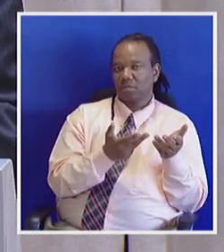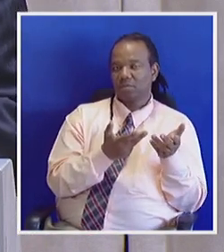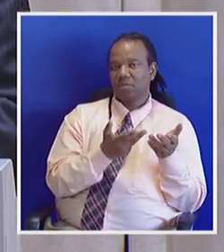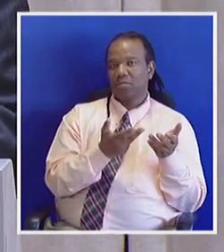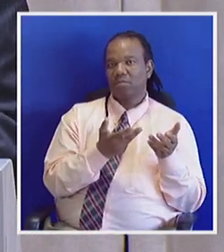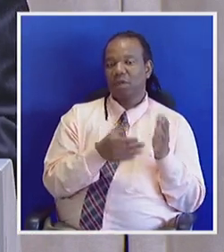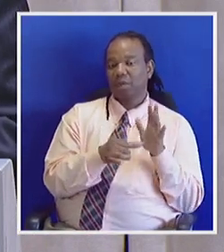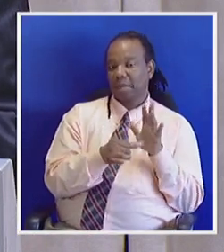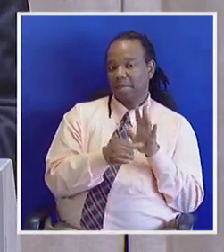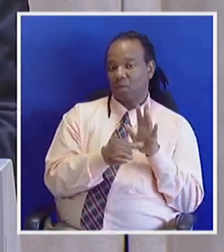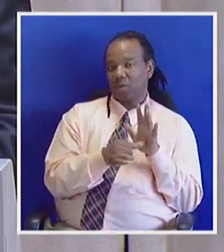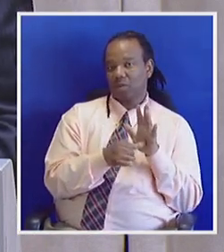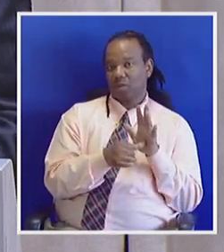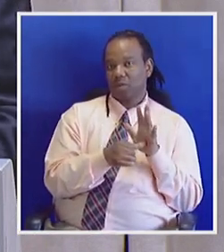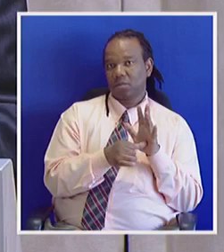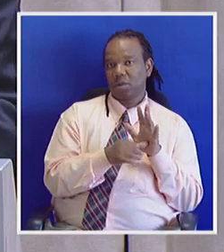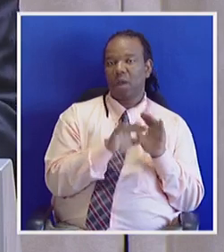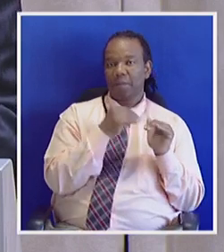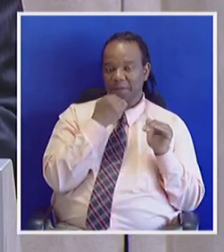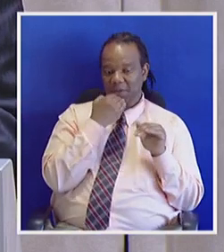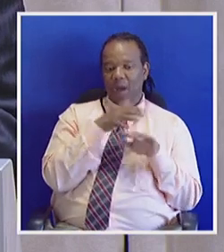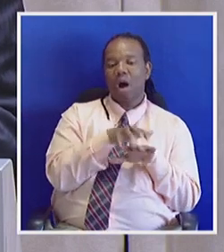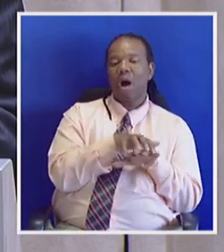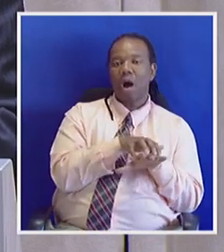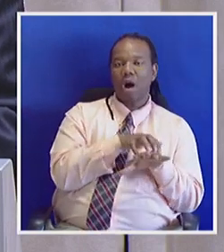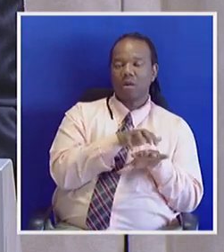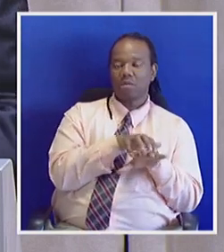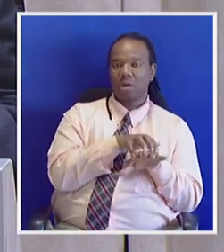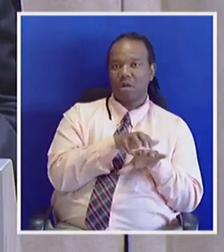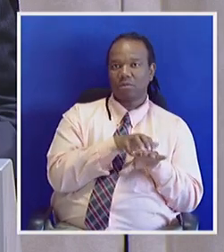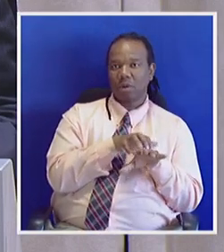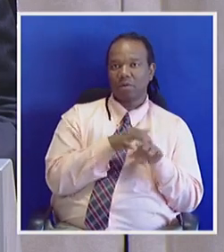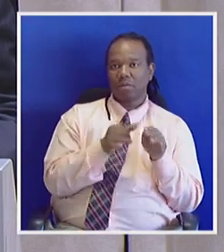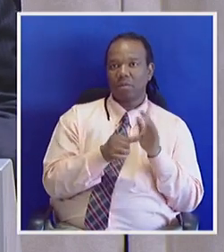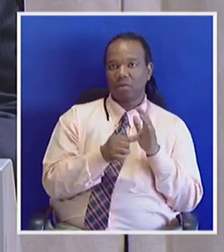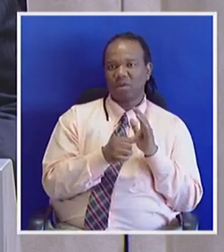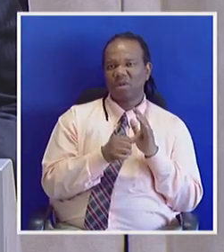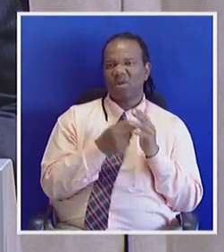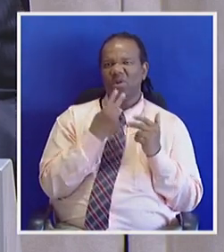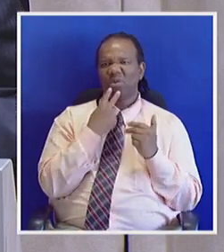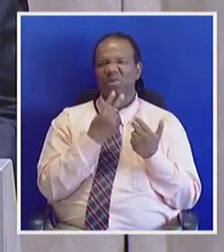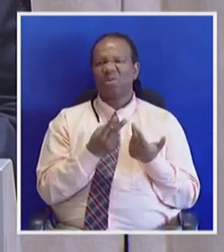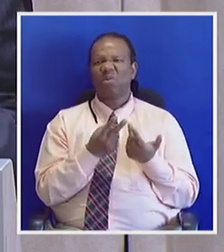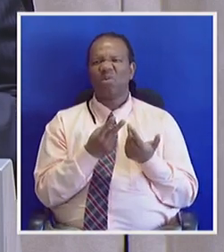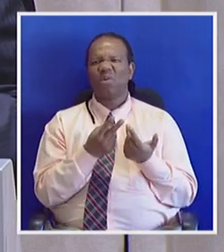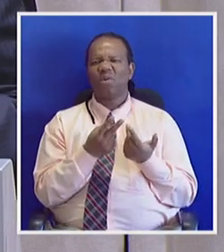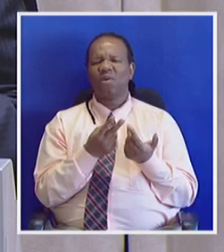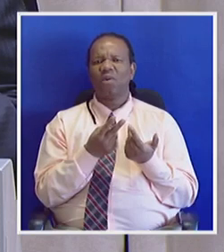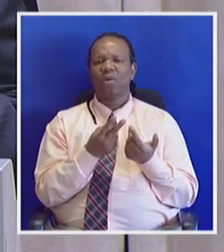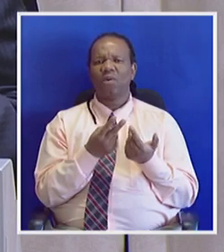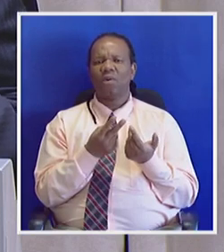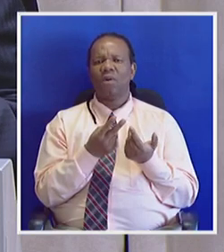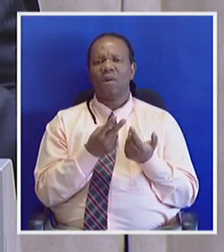important sector, or agriculture is an important sector in our economy. And we saw the delivery of